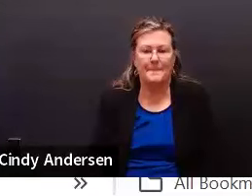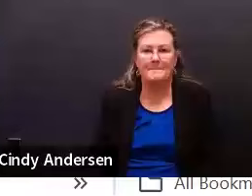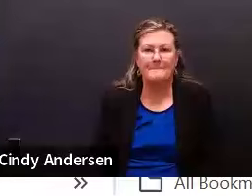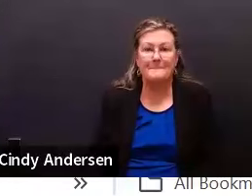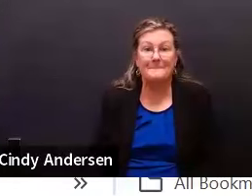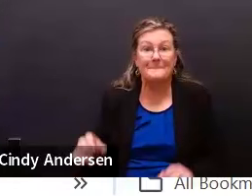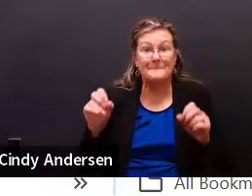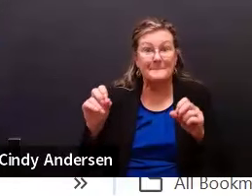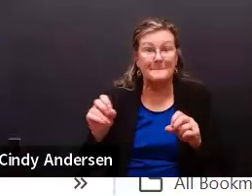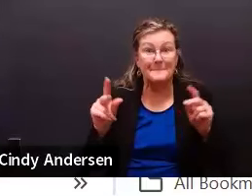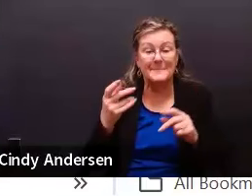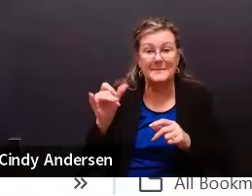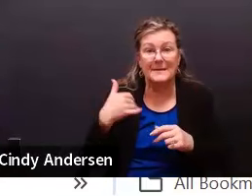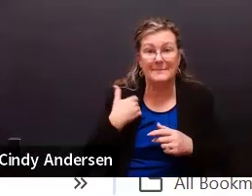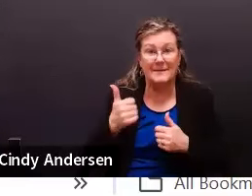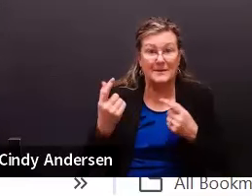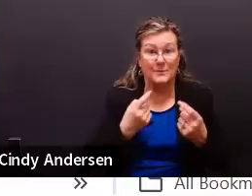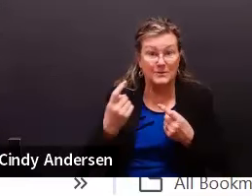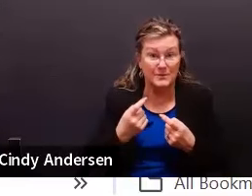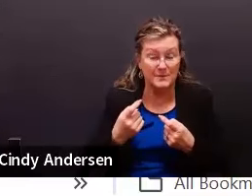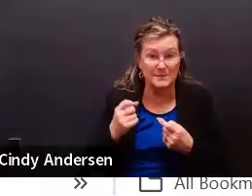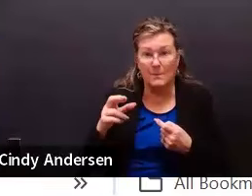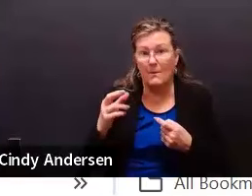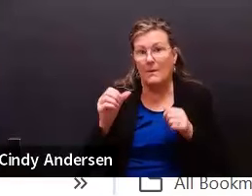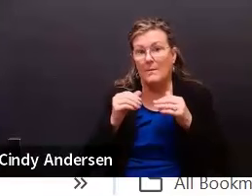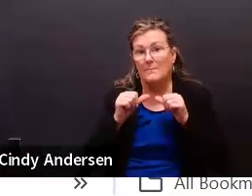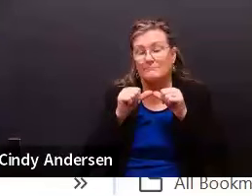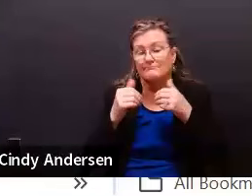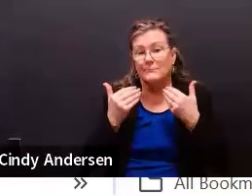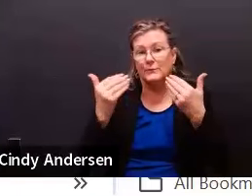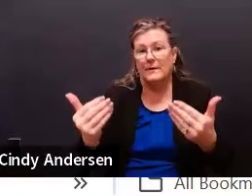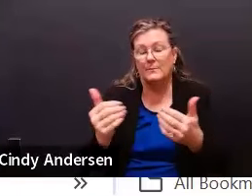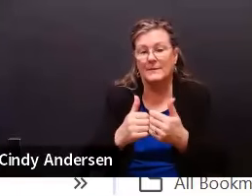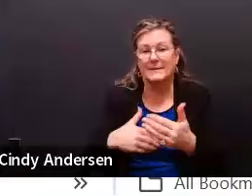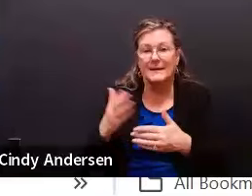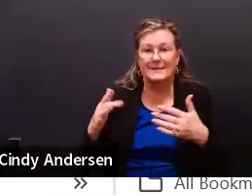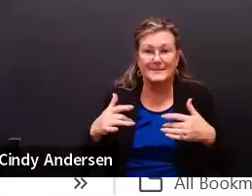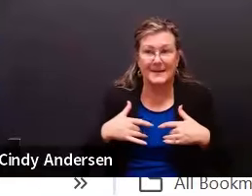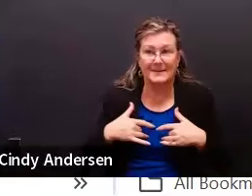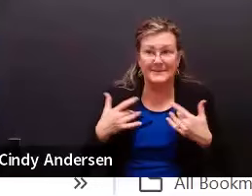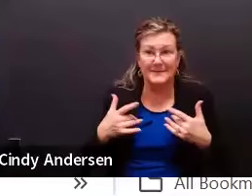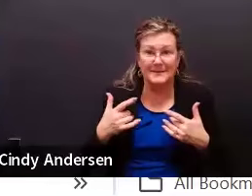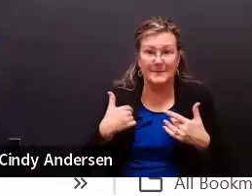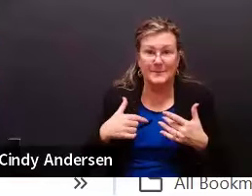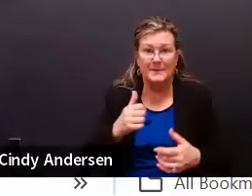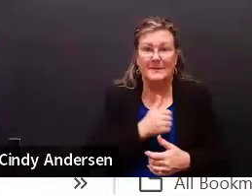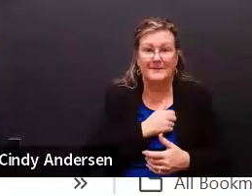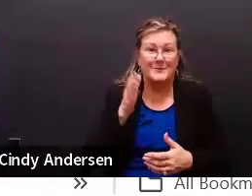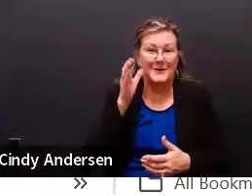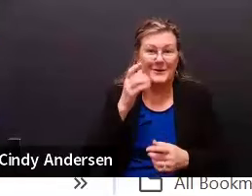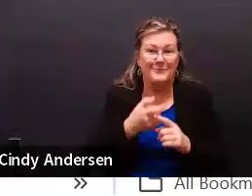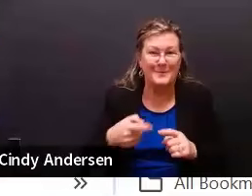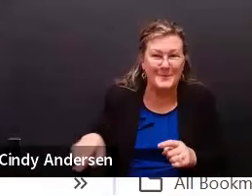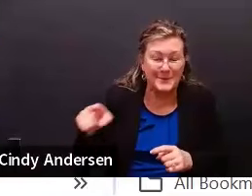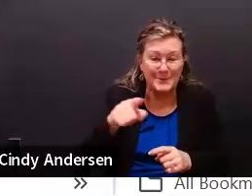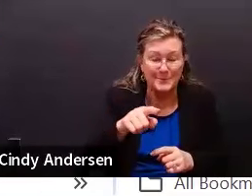All right. Do we still have any questions, or we can maybe move on to our next activity where we would love to hear from you all? Are we